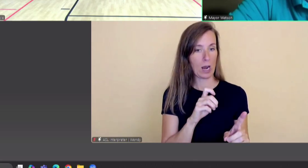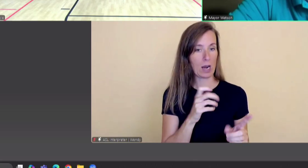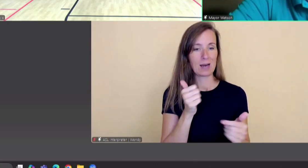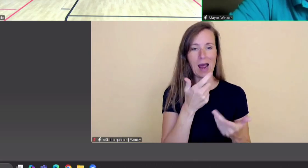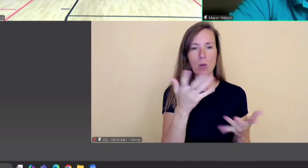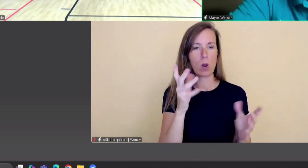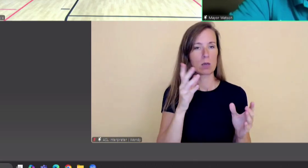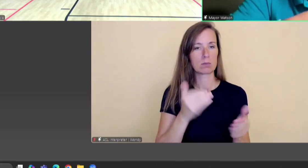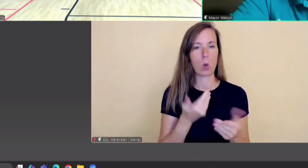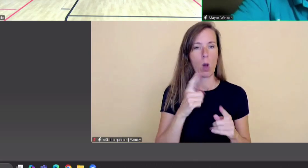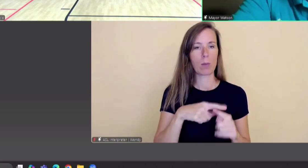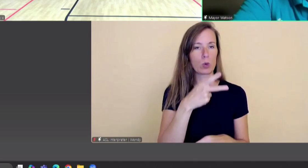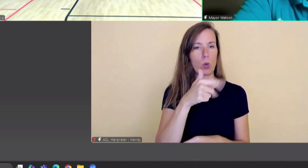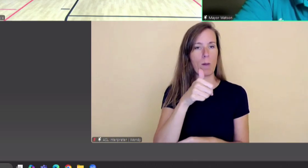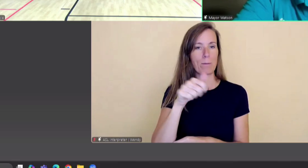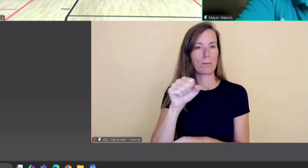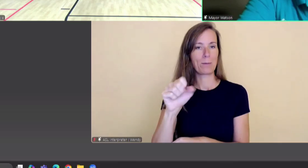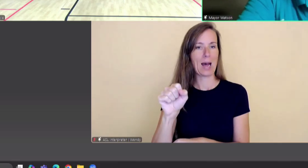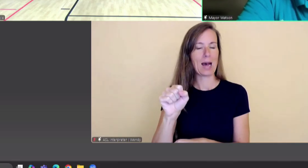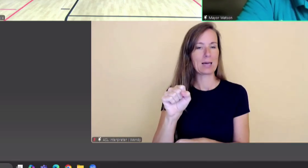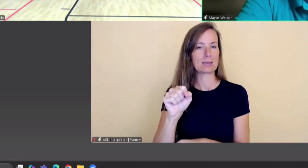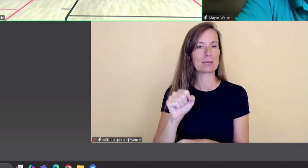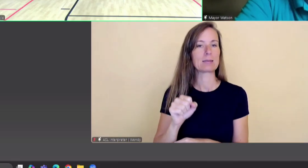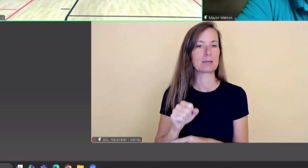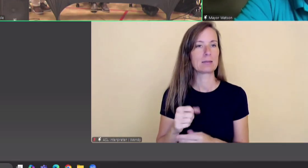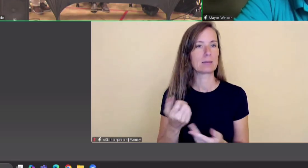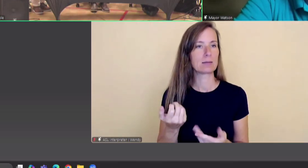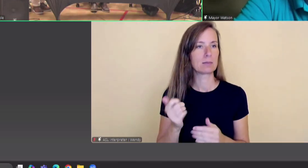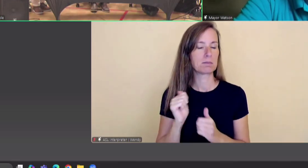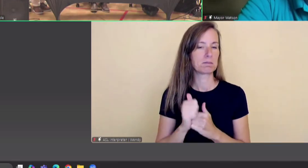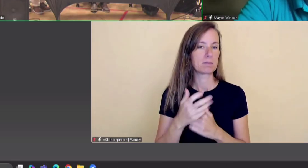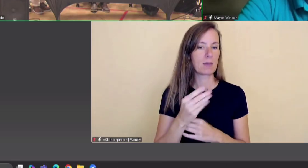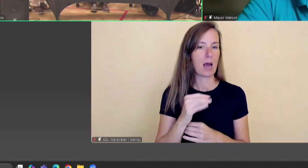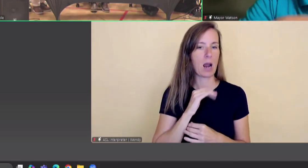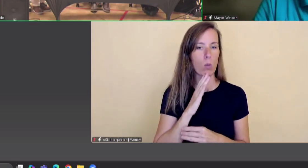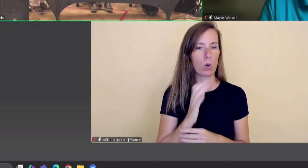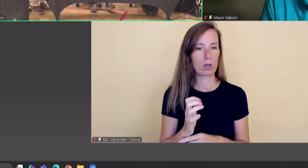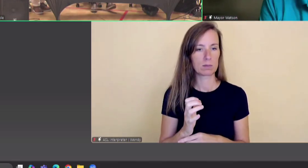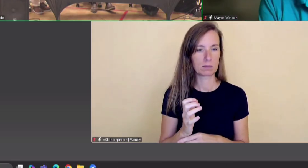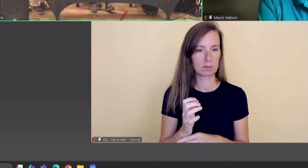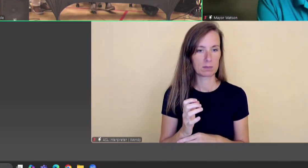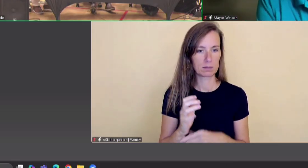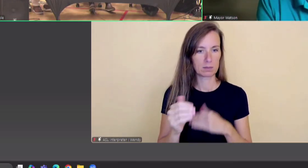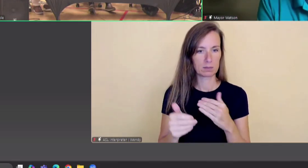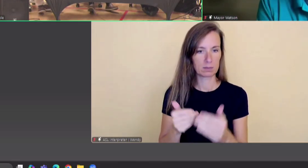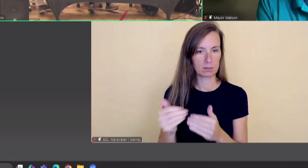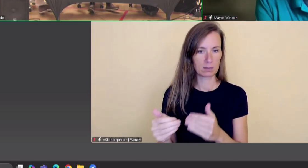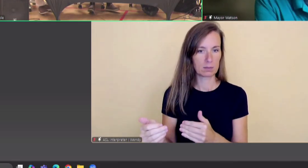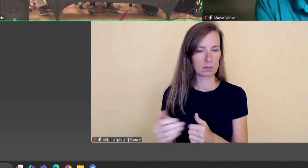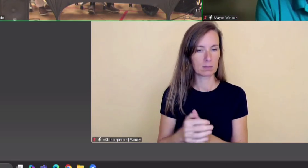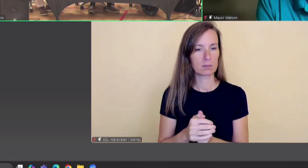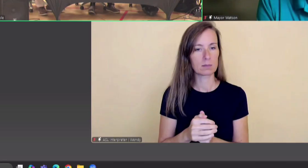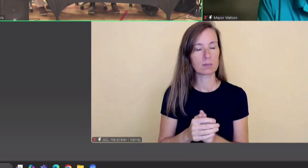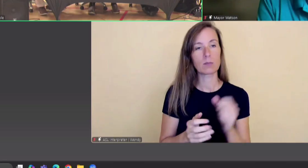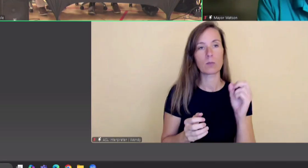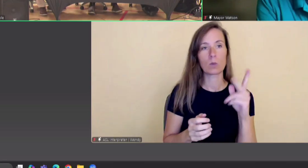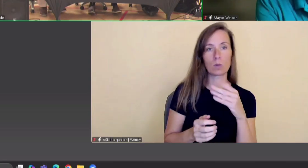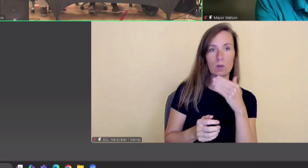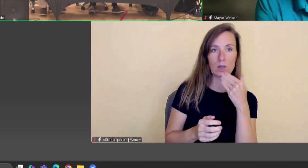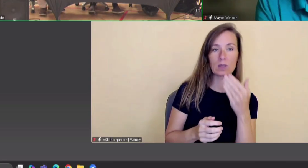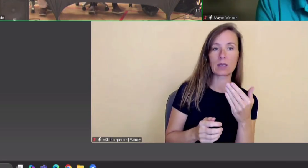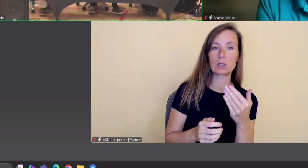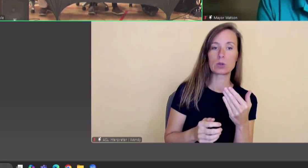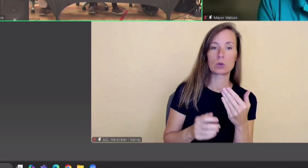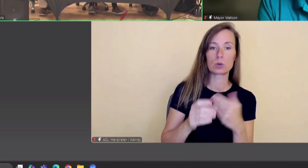last. Councilmember Wade, are you prepared to start us off? Yeah, thank you, Mayor. This is the first meeting since